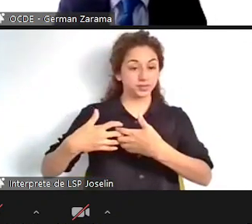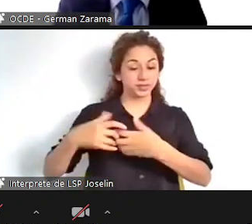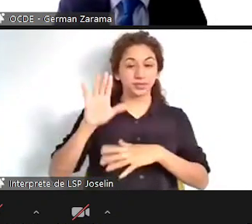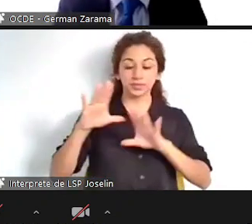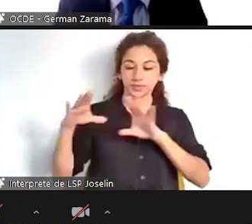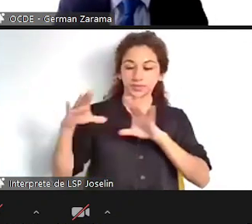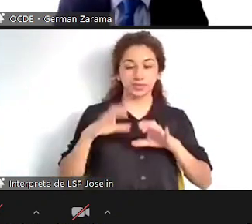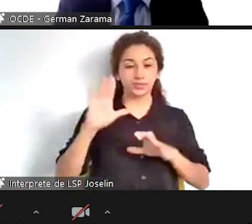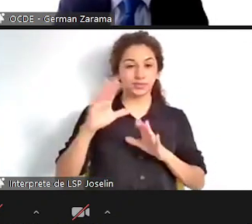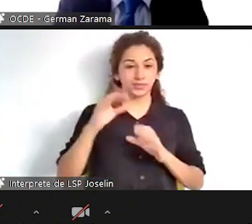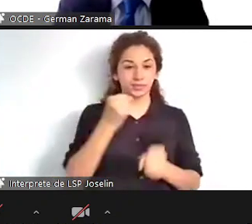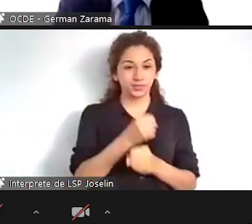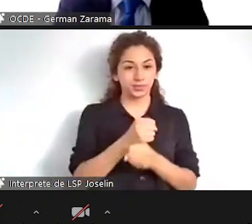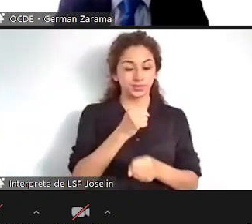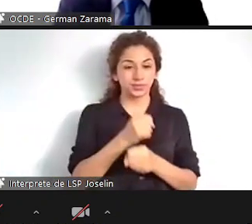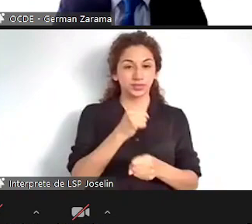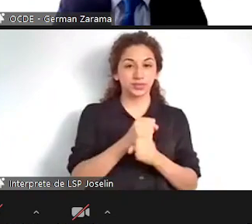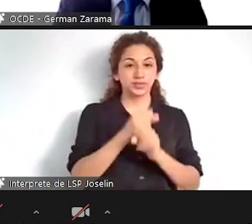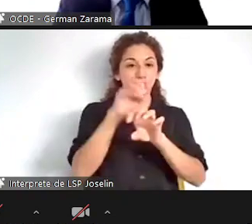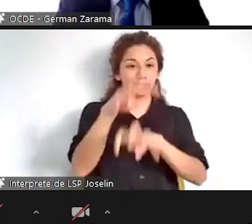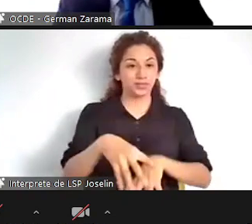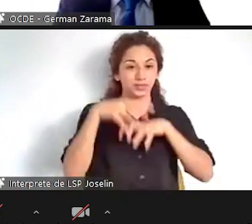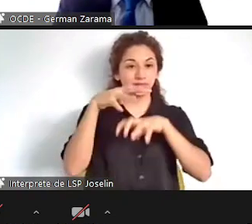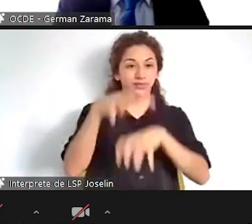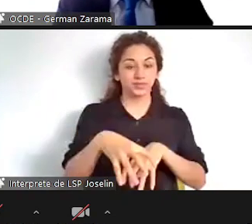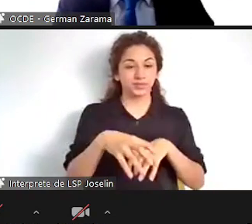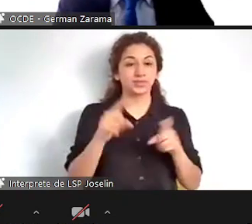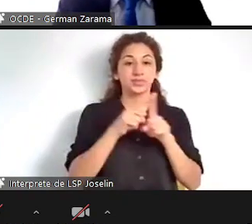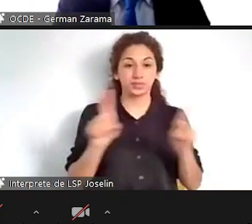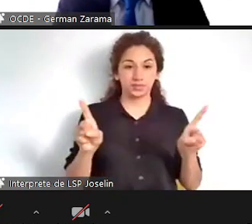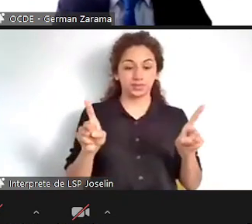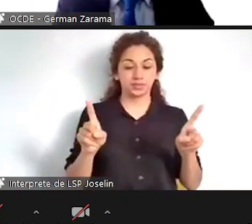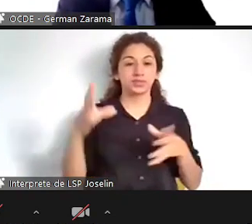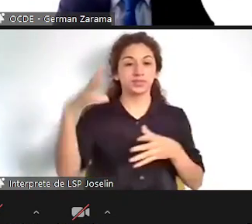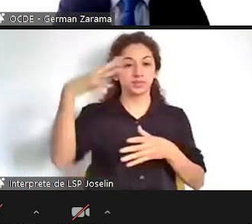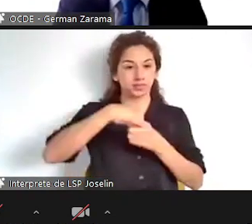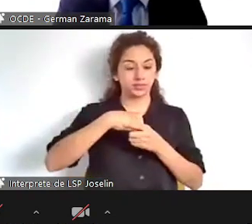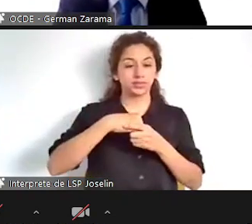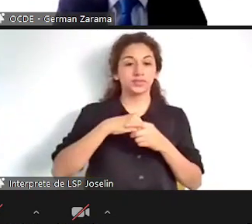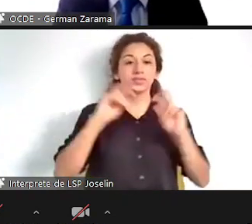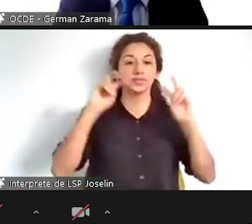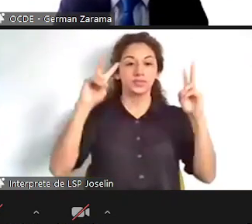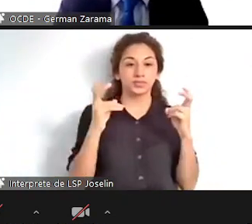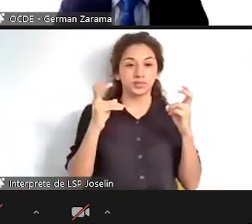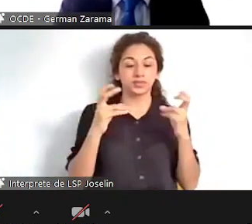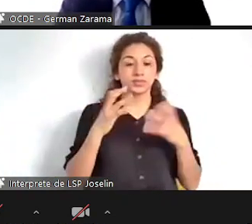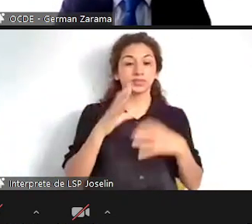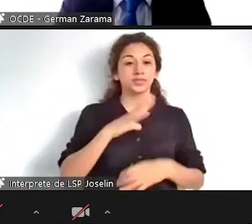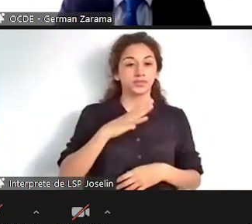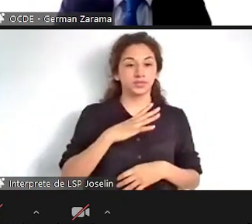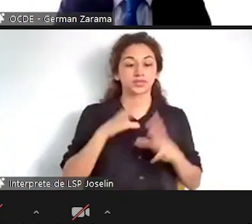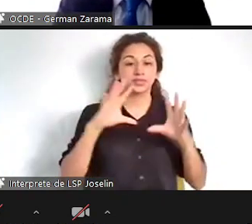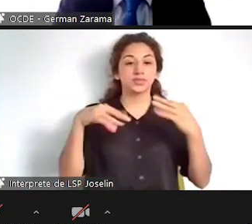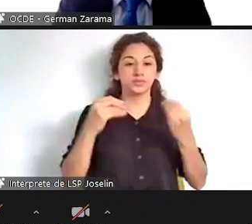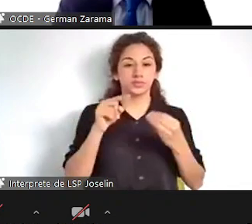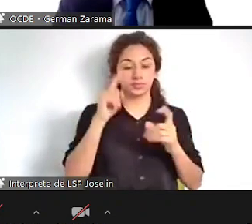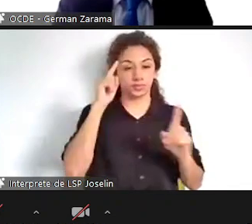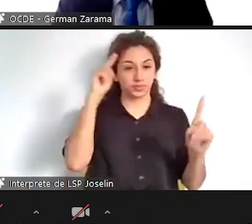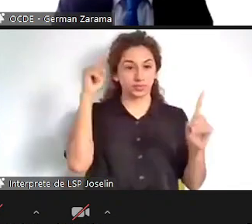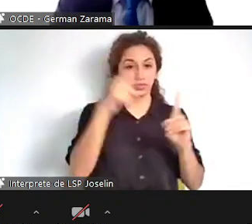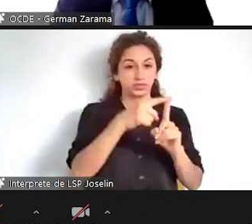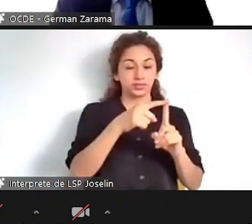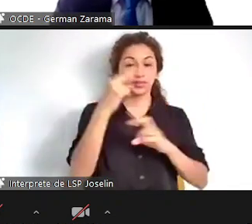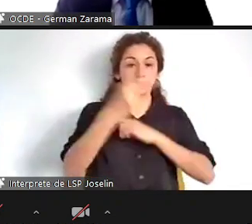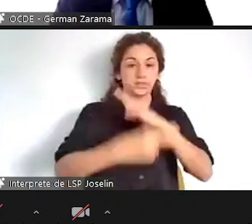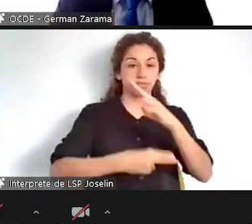businesses that that develop their uh activities in the agriculture areas and